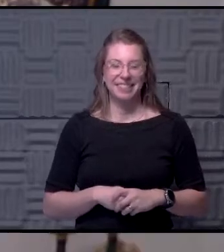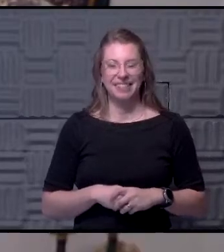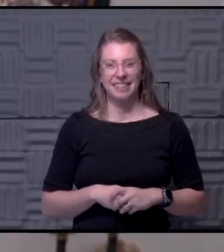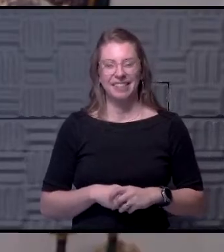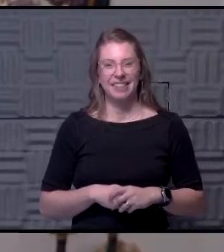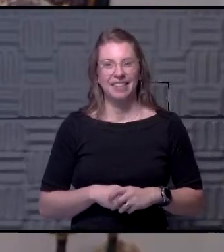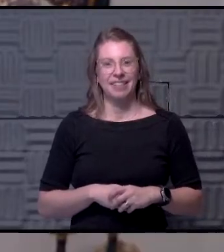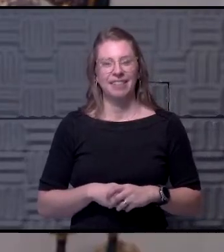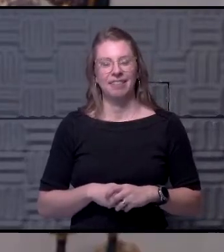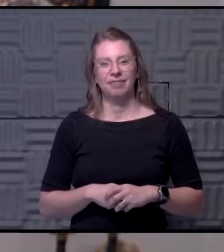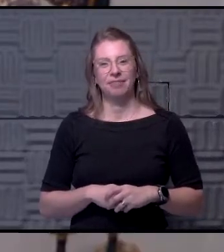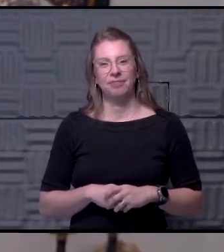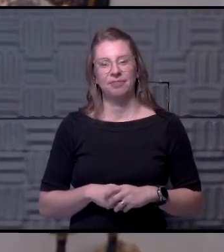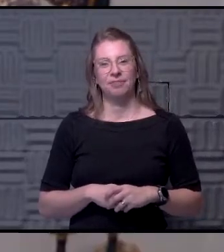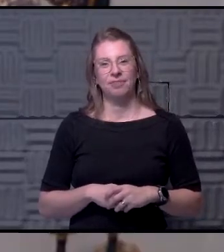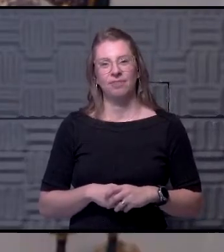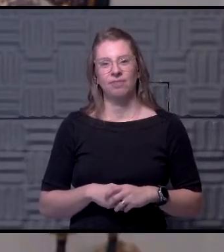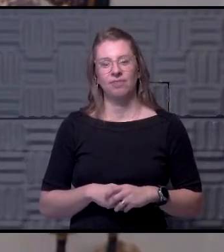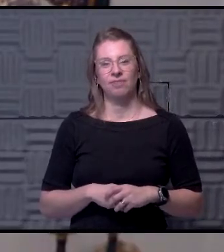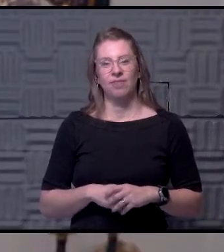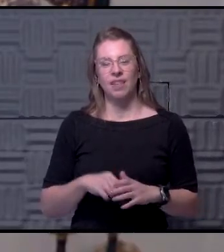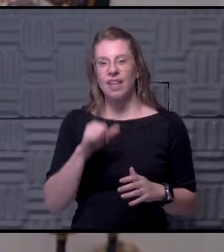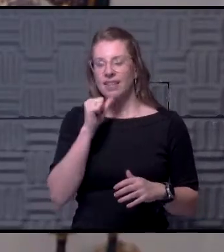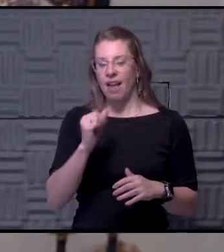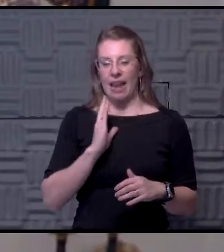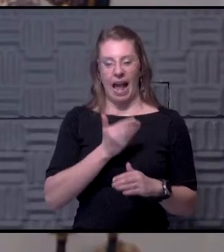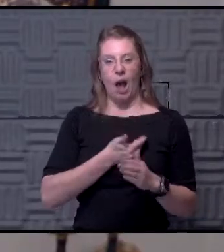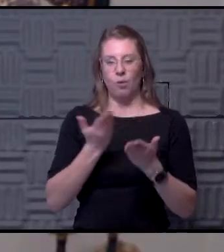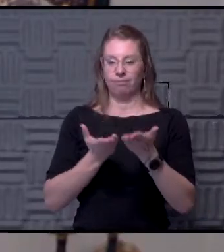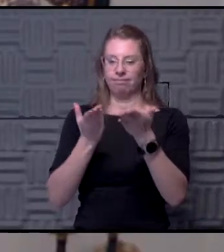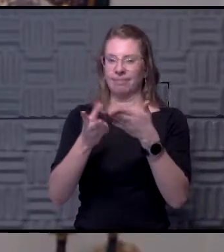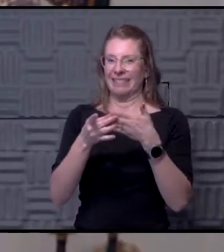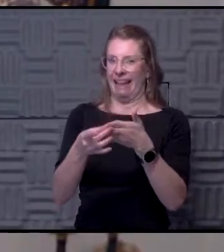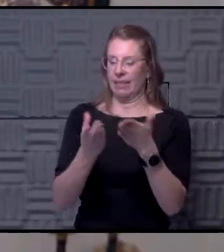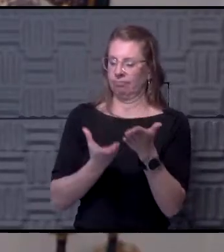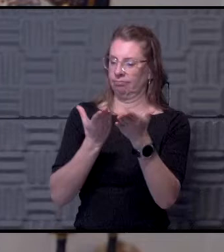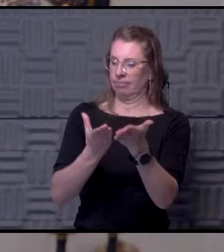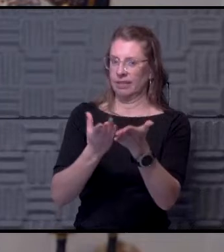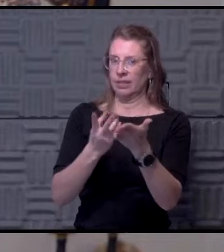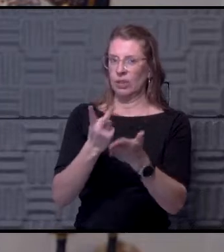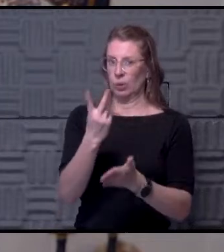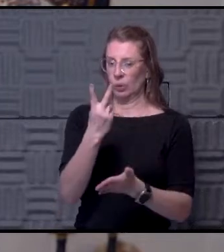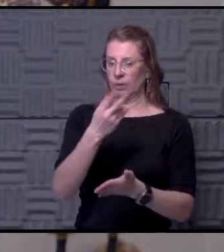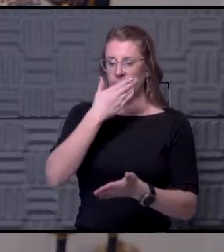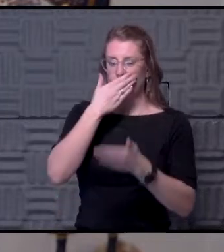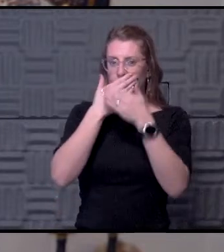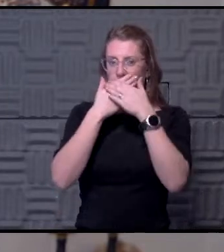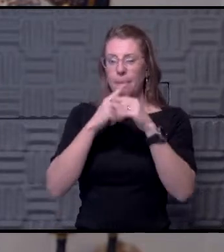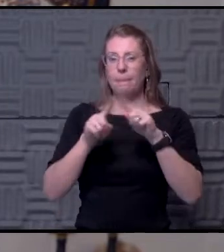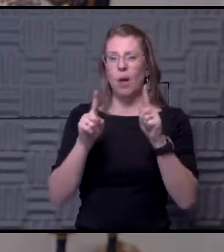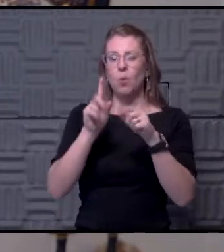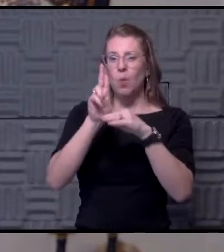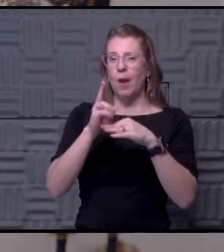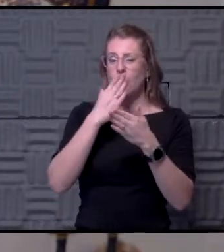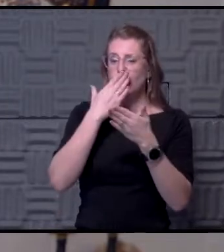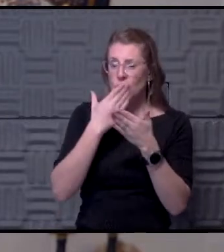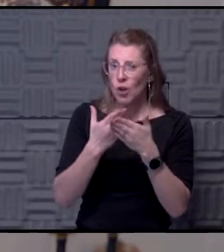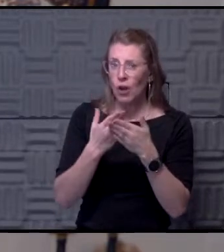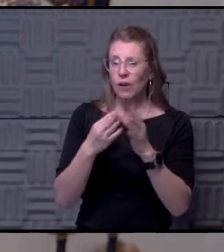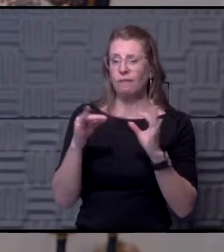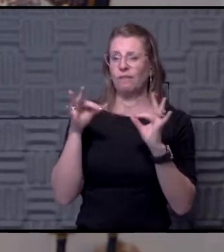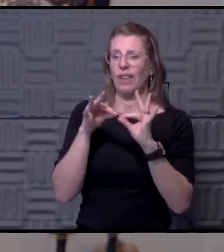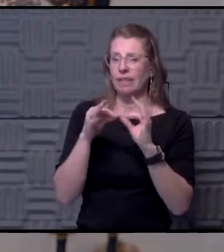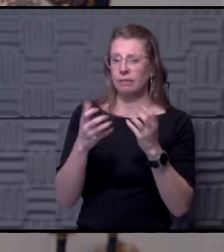We do not, it's not our guidance to double mask, but it is our guidance to wear a well-fitting mask. We're not big on